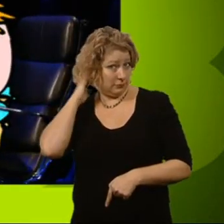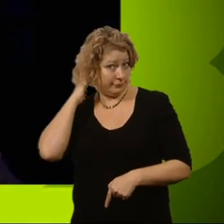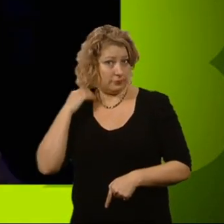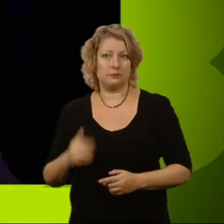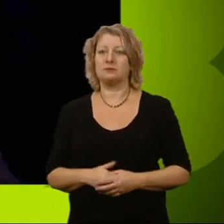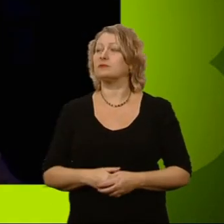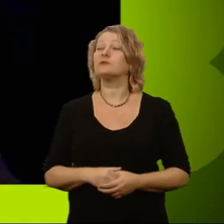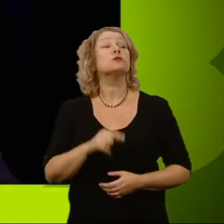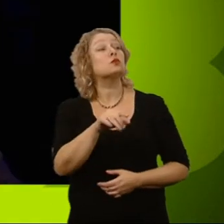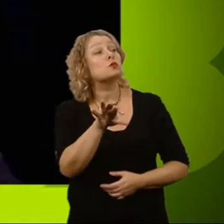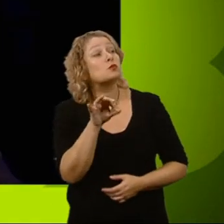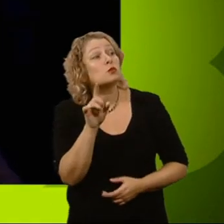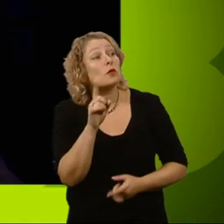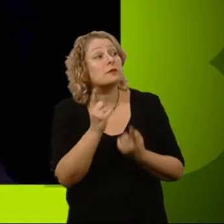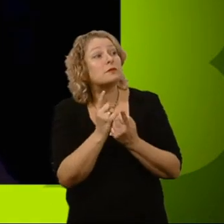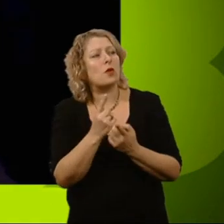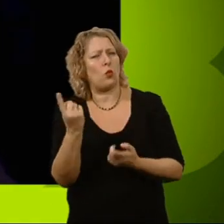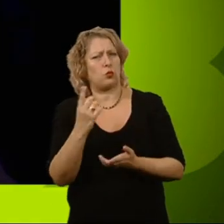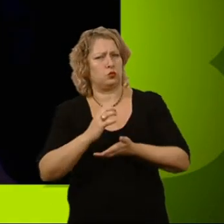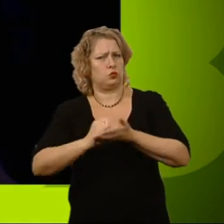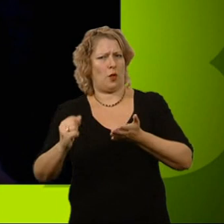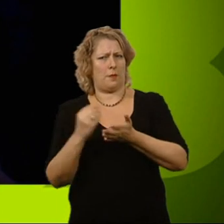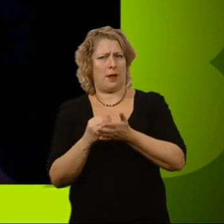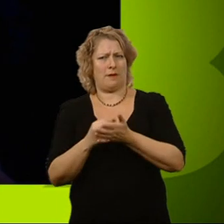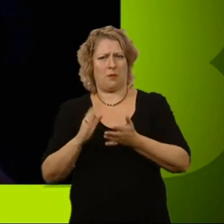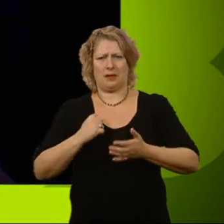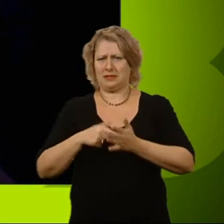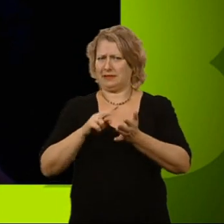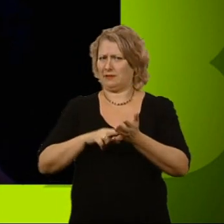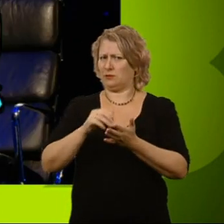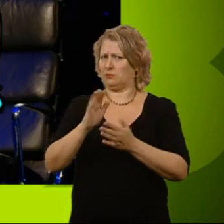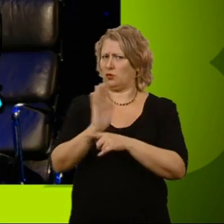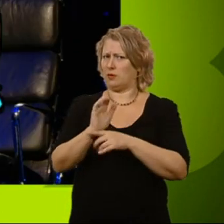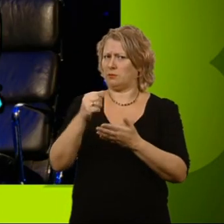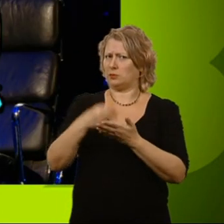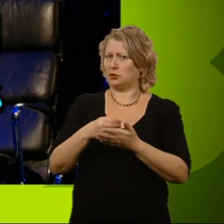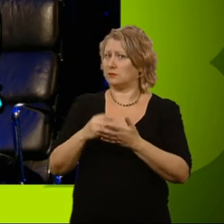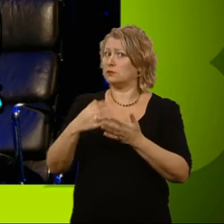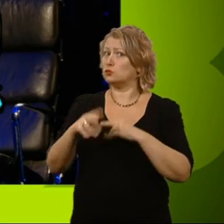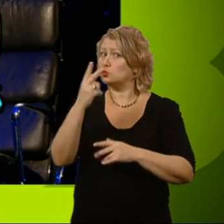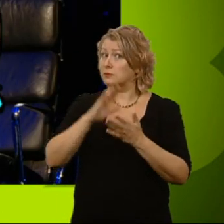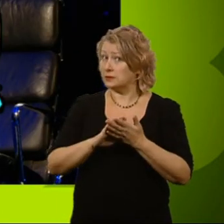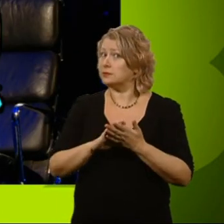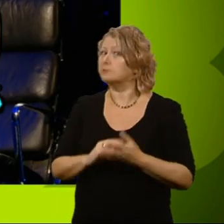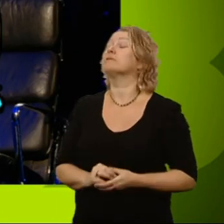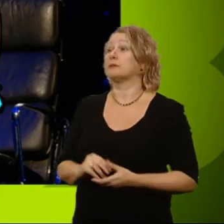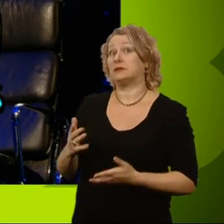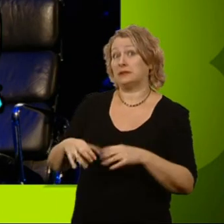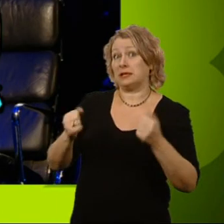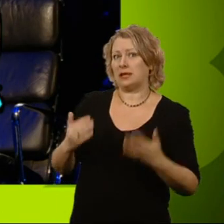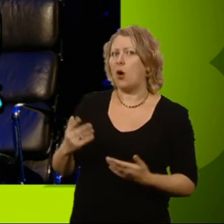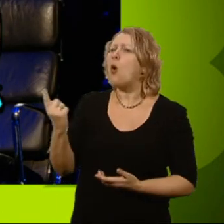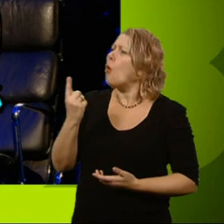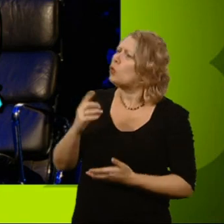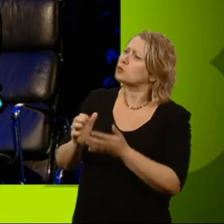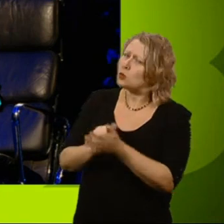Your chosen subject, who stole all the money from our TV programme's budget in 2 minutes, starting now. Who stole all the money from your